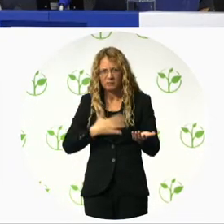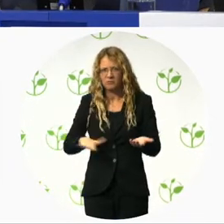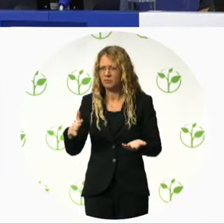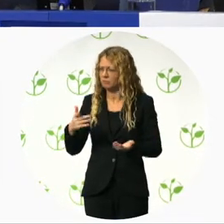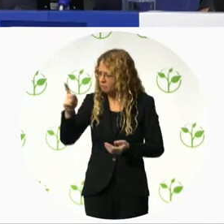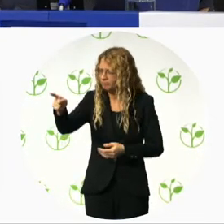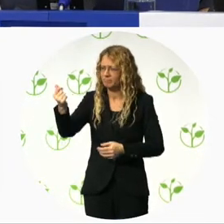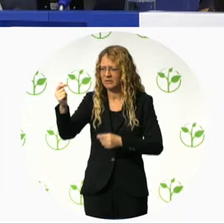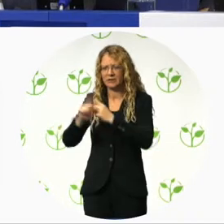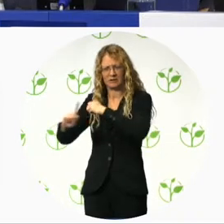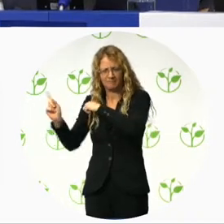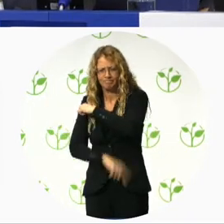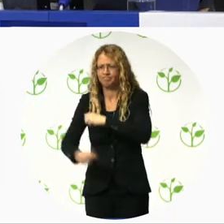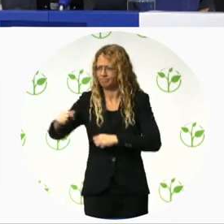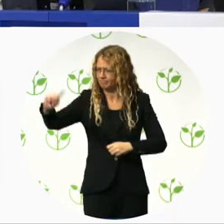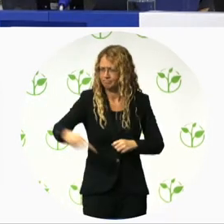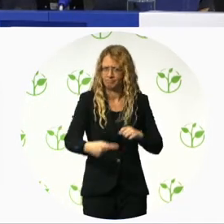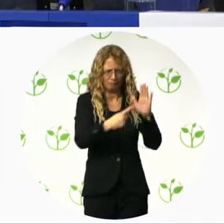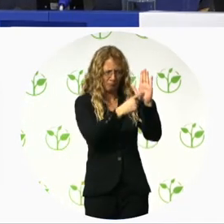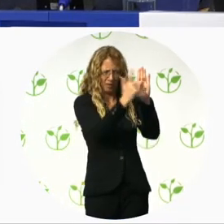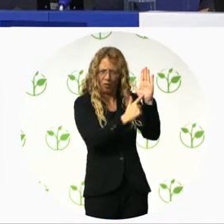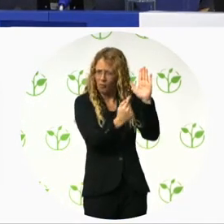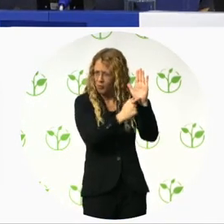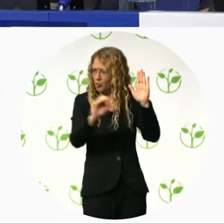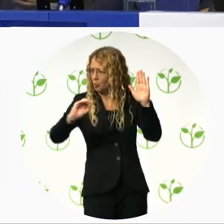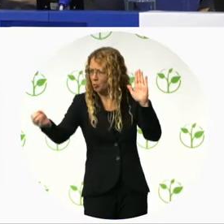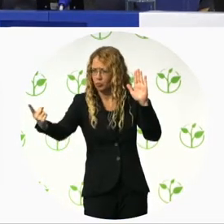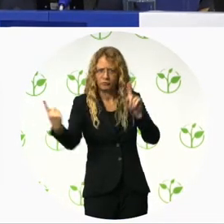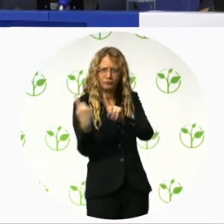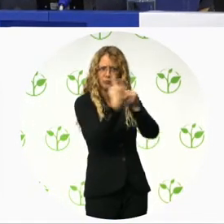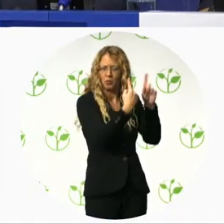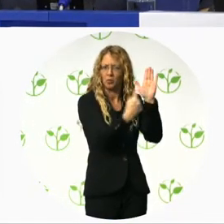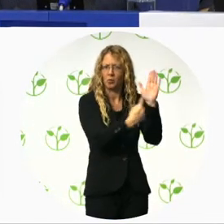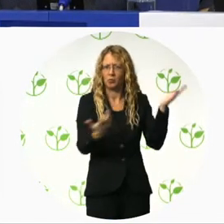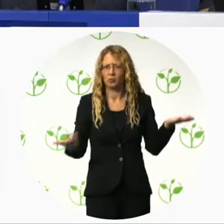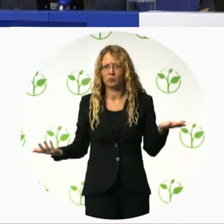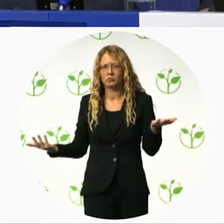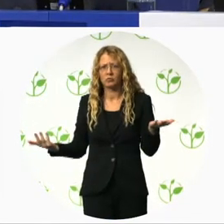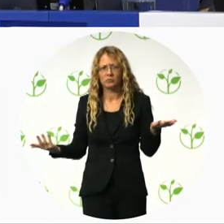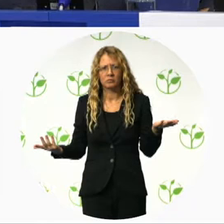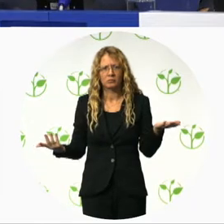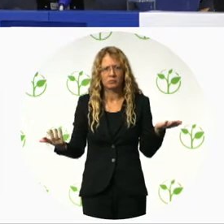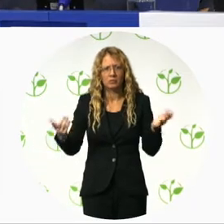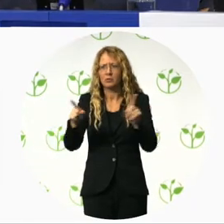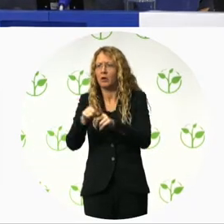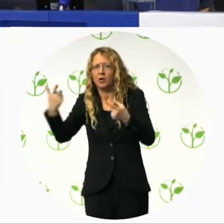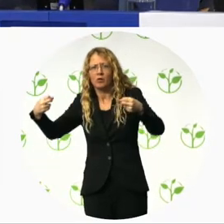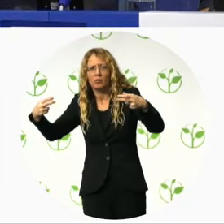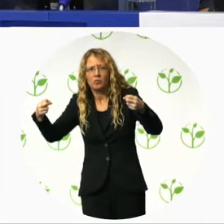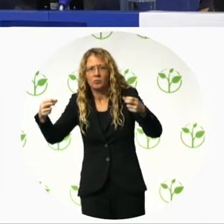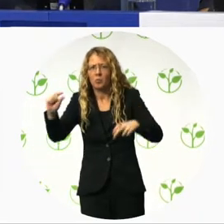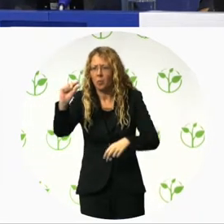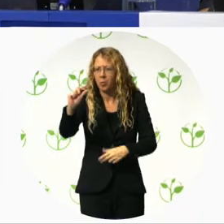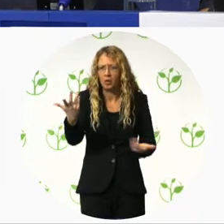this common sense must be this part. So deaf people must be included in every communication. And this is a way to